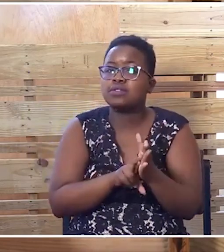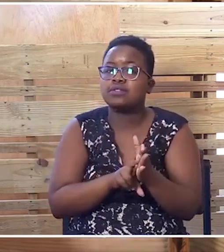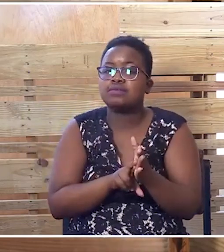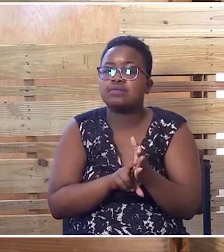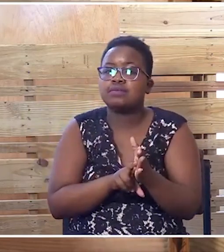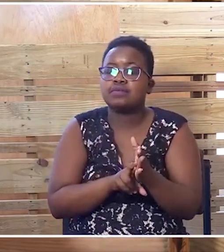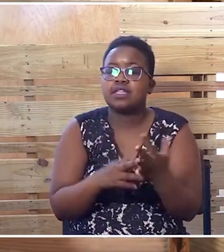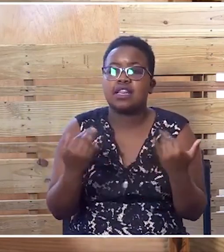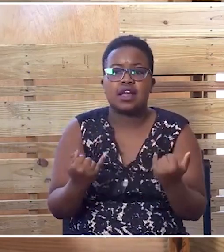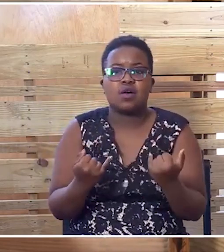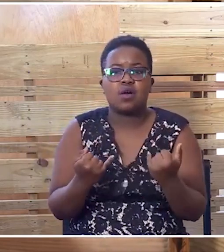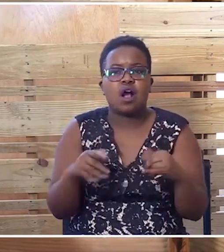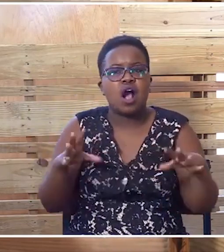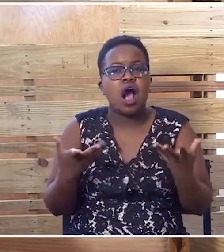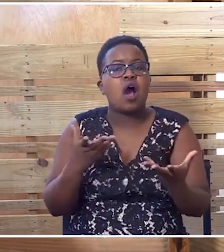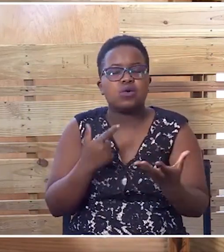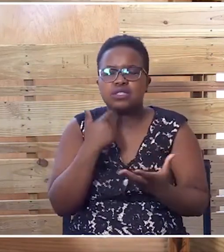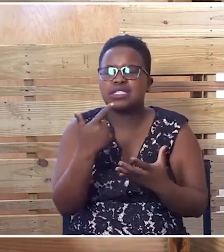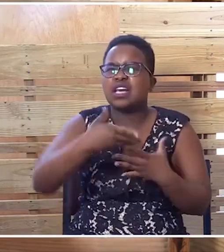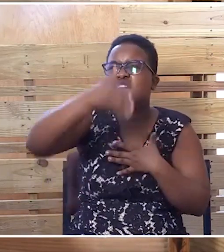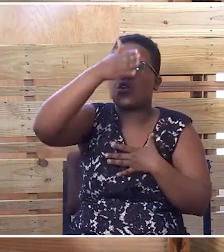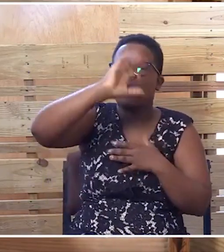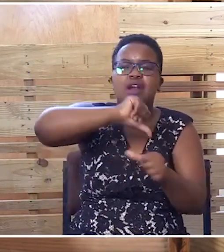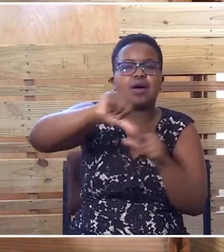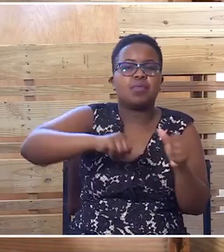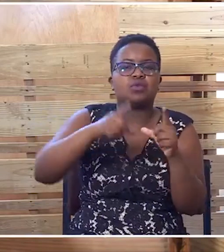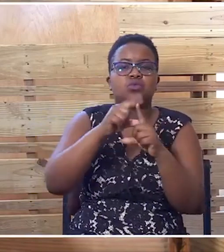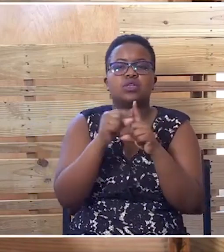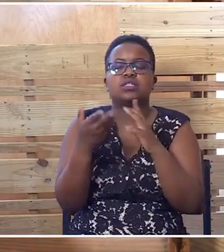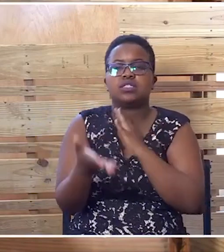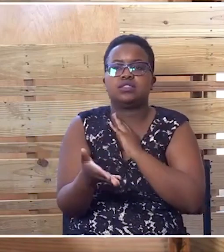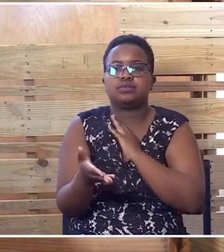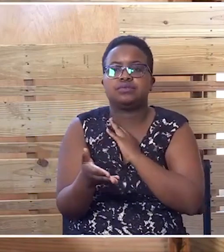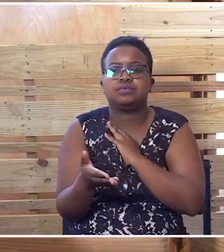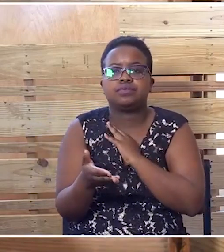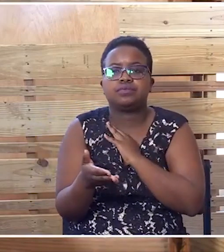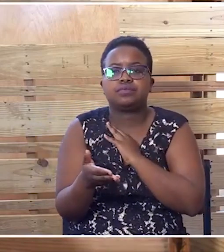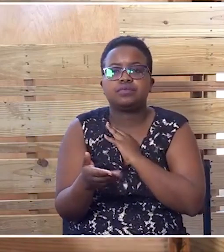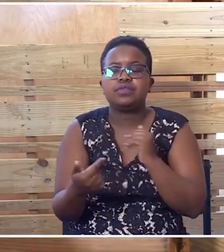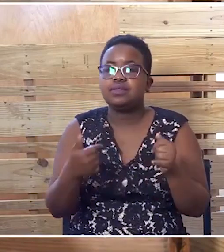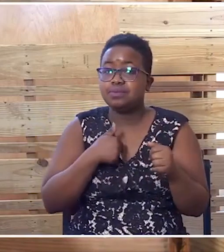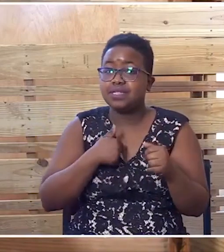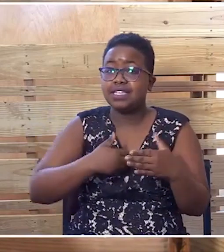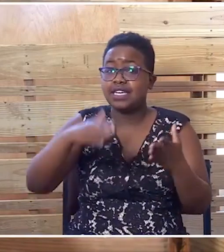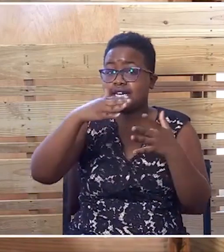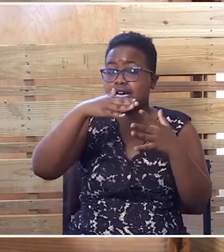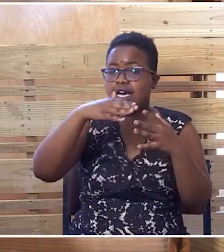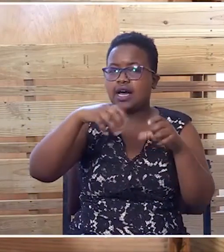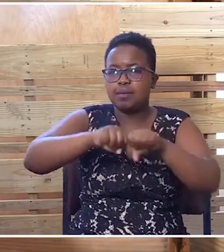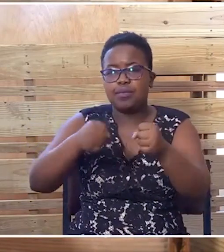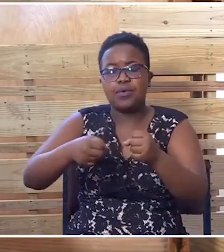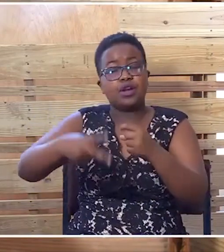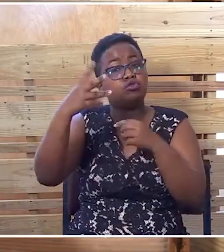what God is telling us in his word. And when you think about the Ten Commandments, I would divide them into two groups. Two